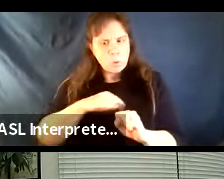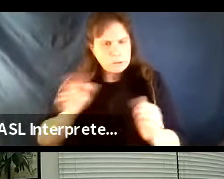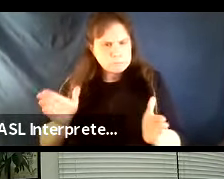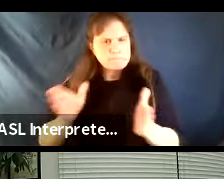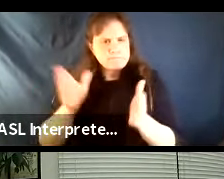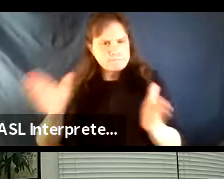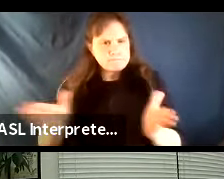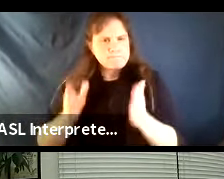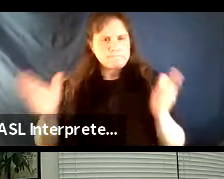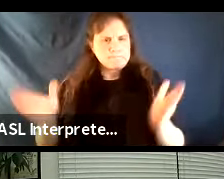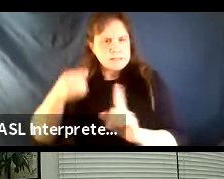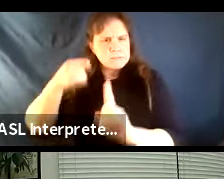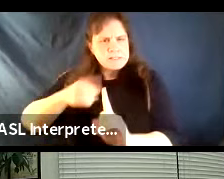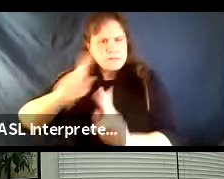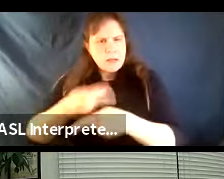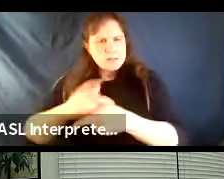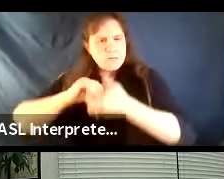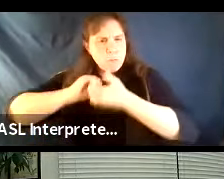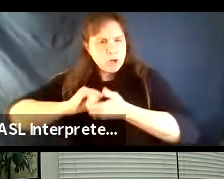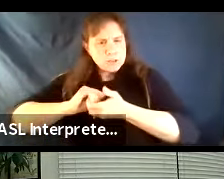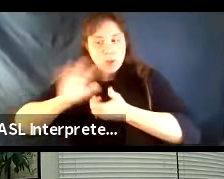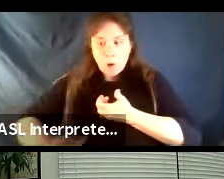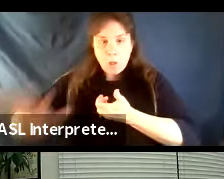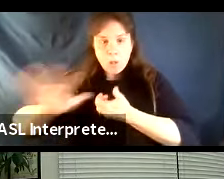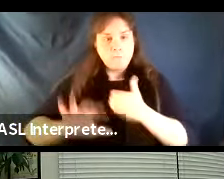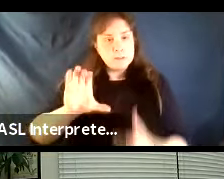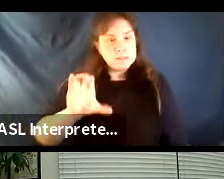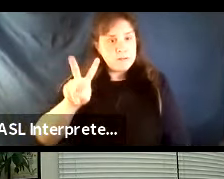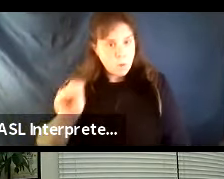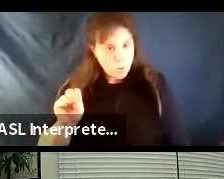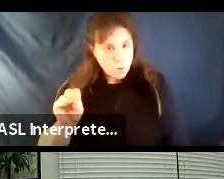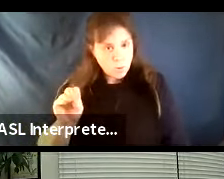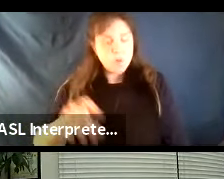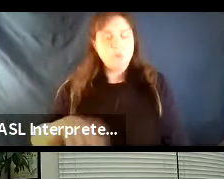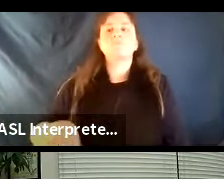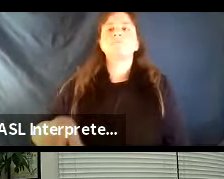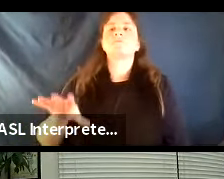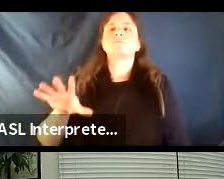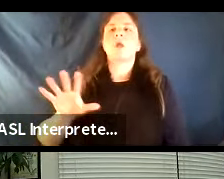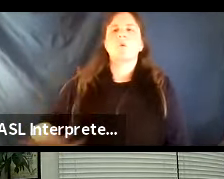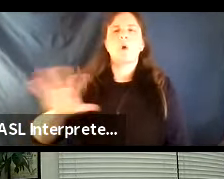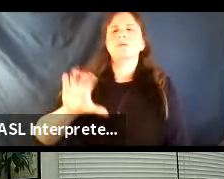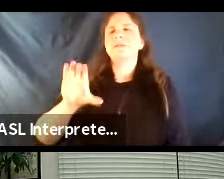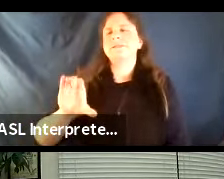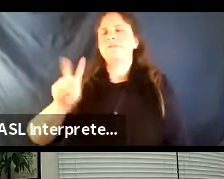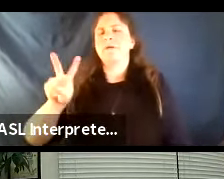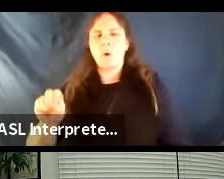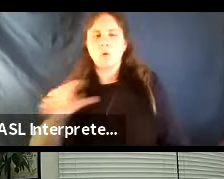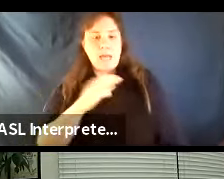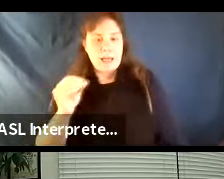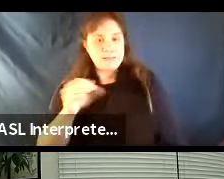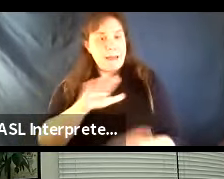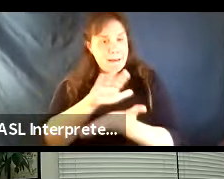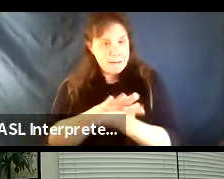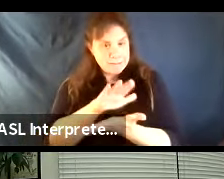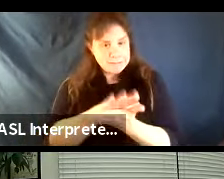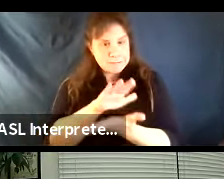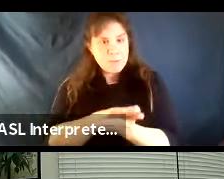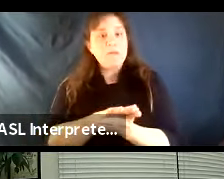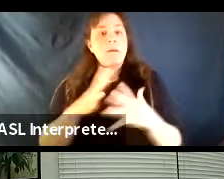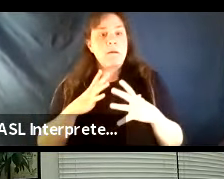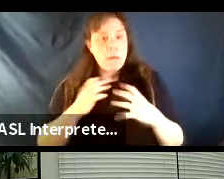that exist across different CBOs, across CBOs and academic health centers and health